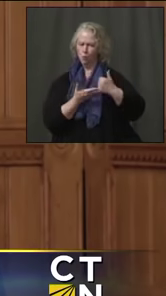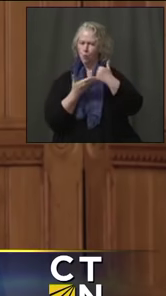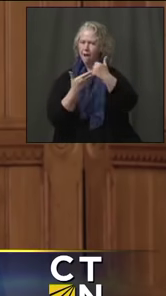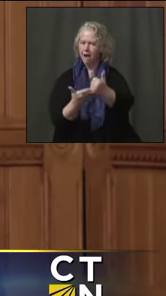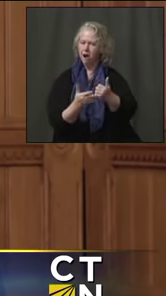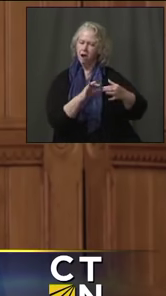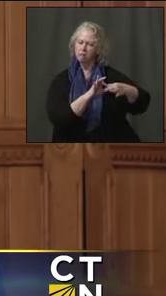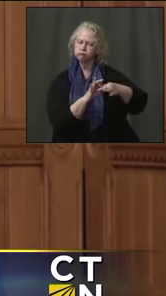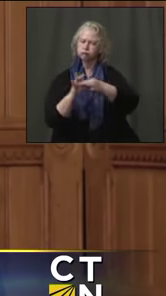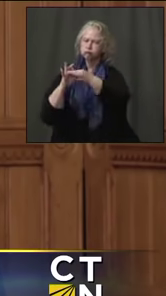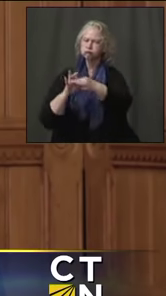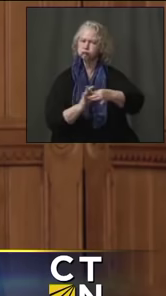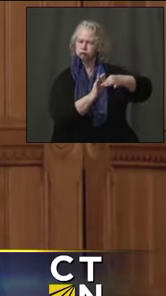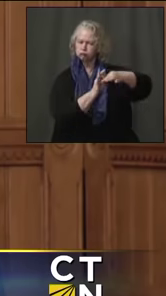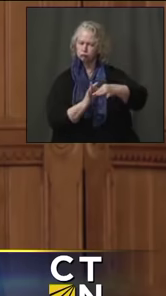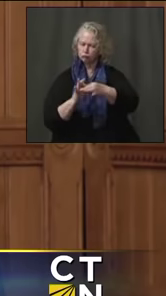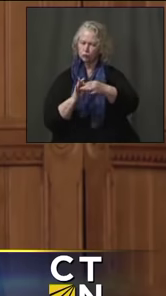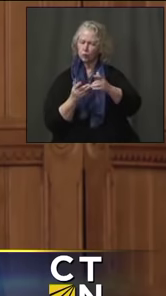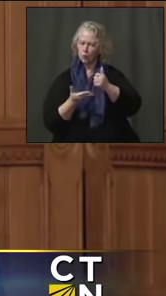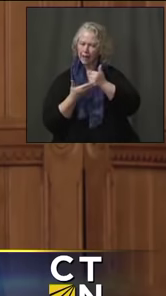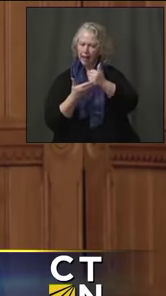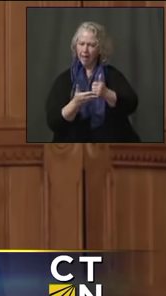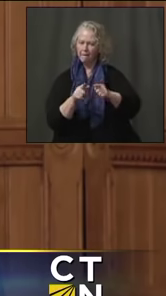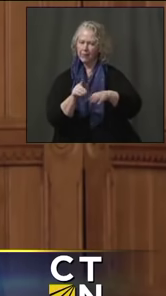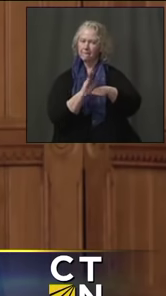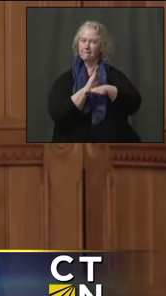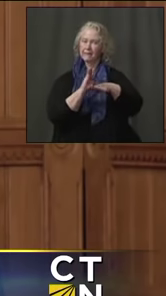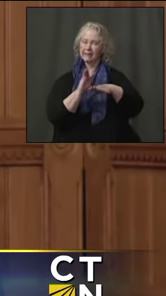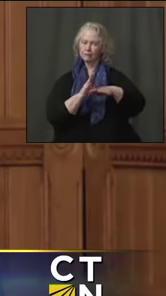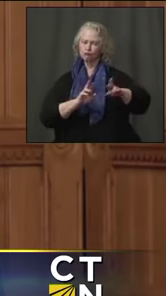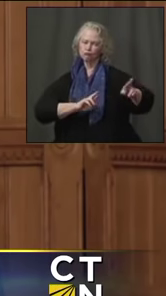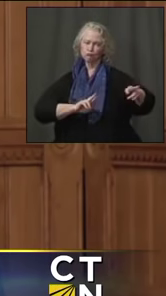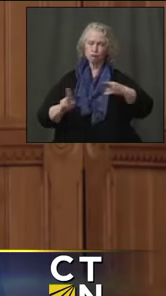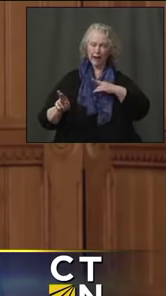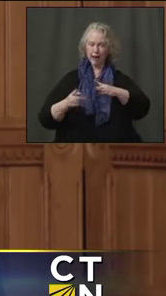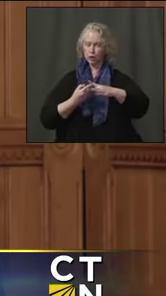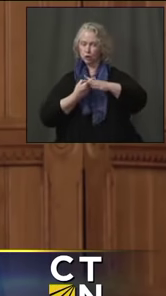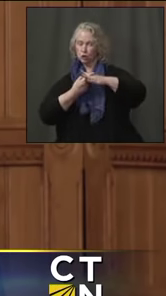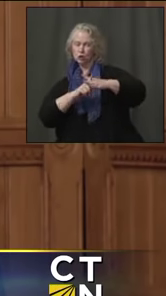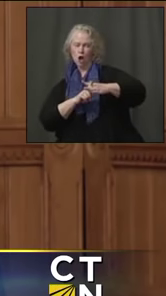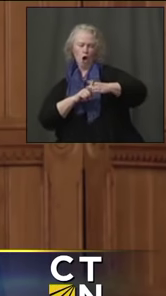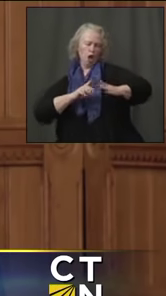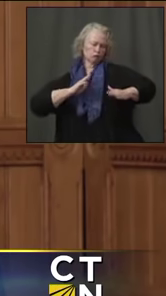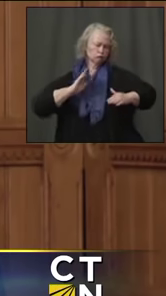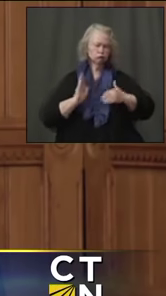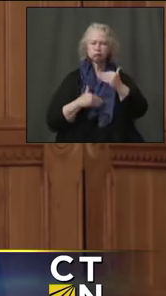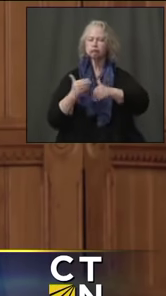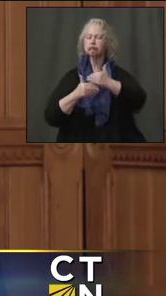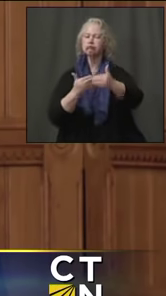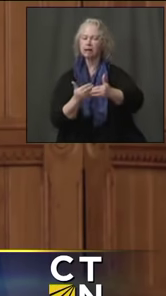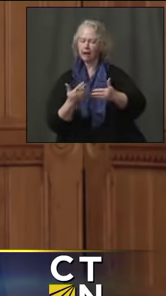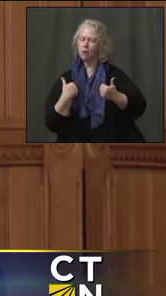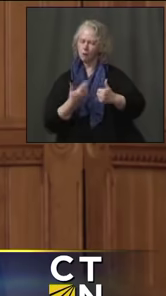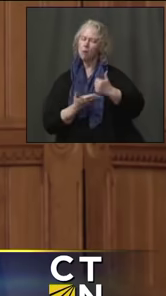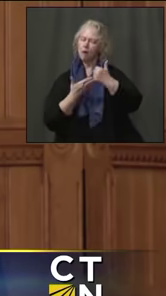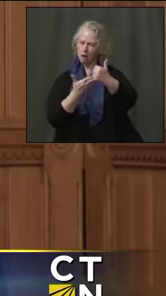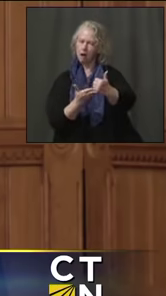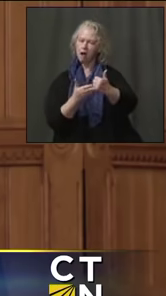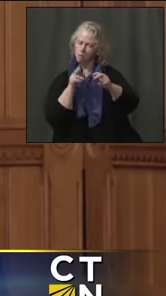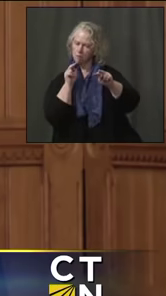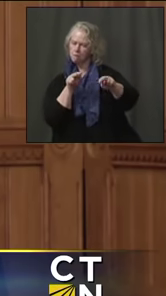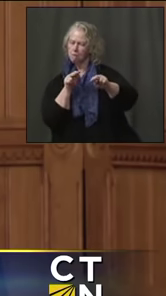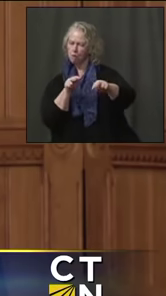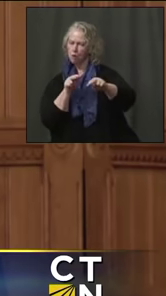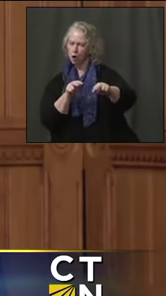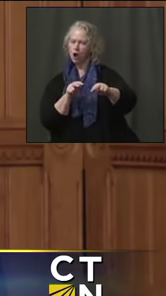those losses for businesses so that they're able to reopen and to rebound. And so obviously we will continue to monitor that, and that will directly